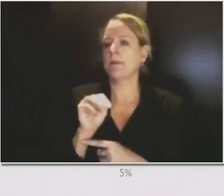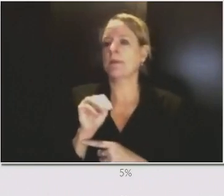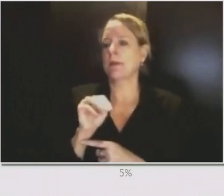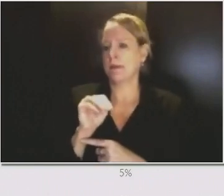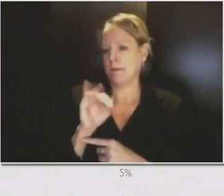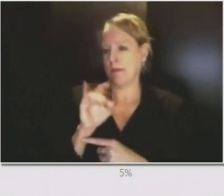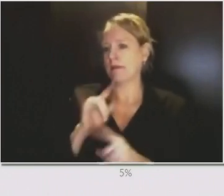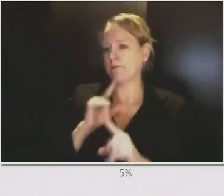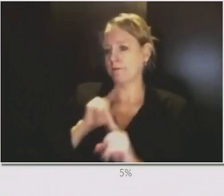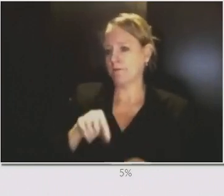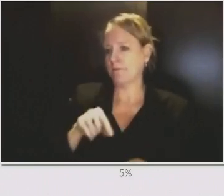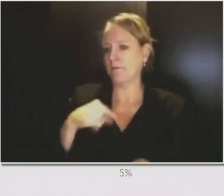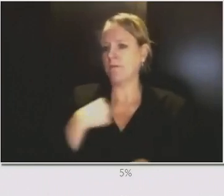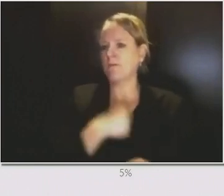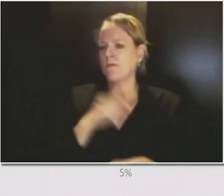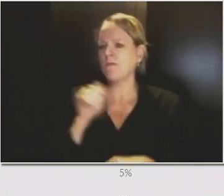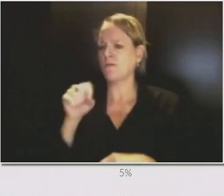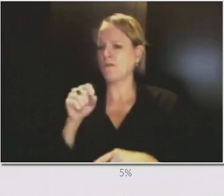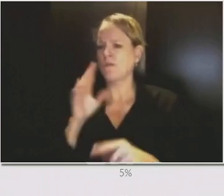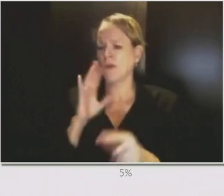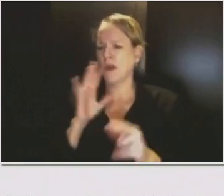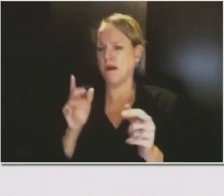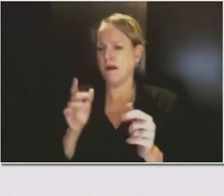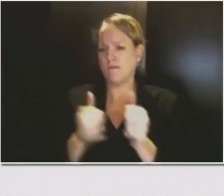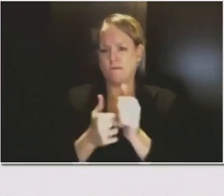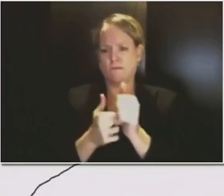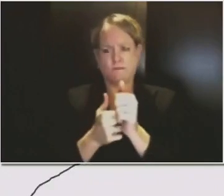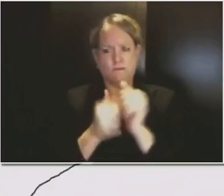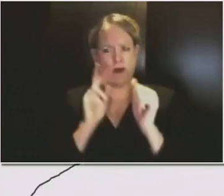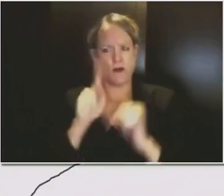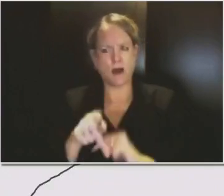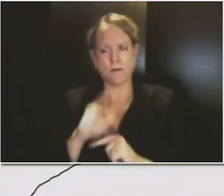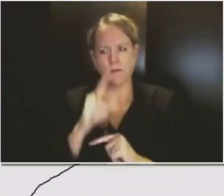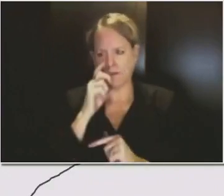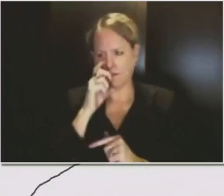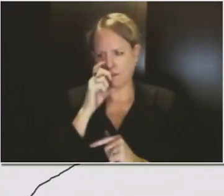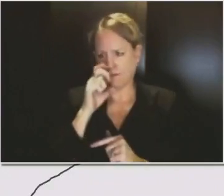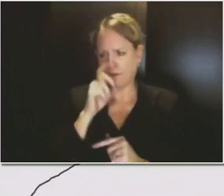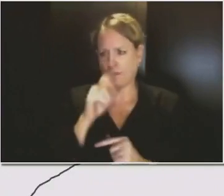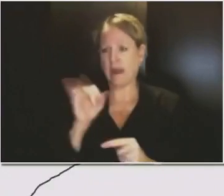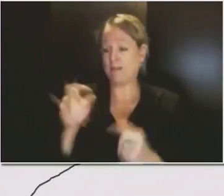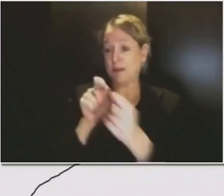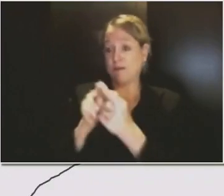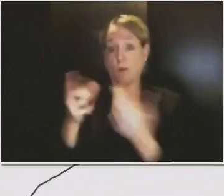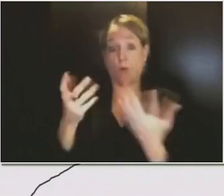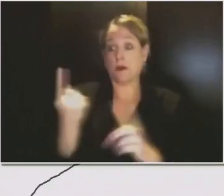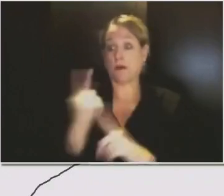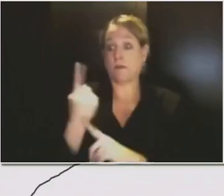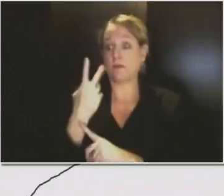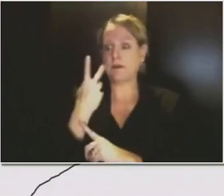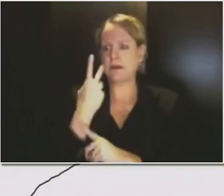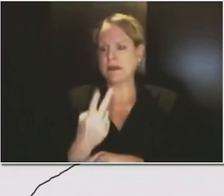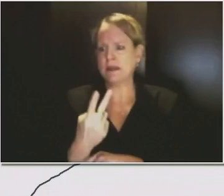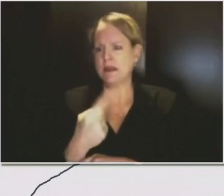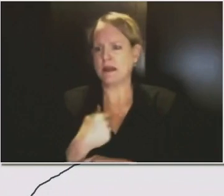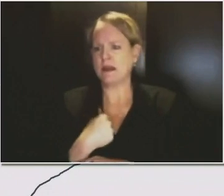can get that for you. Yeah, absolutely. We are happy to get that for you, Todd. Do you have a